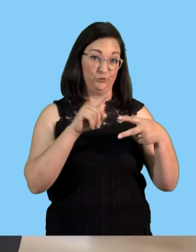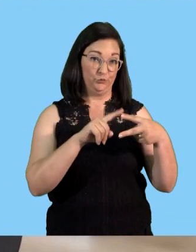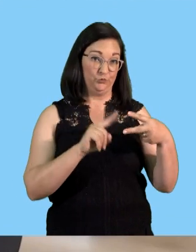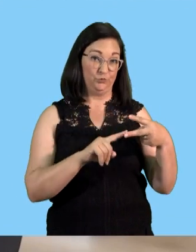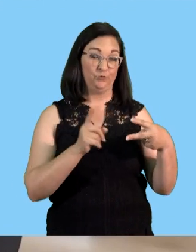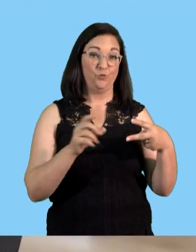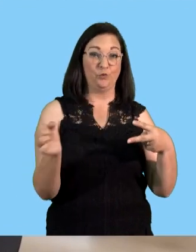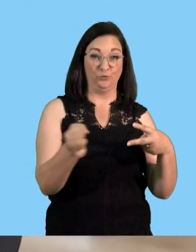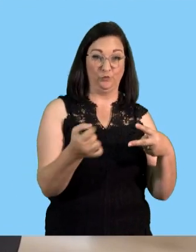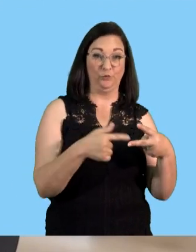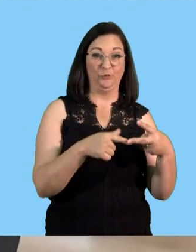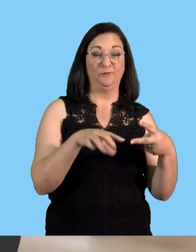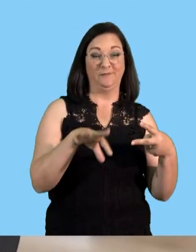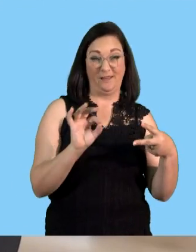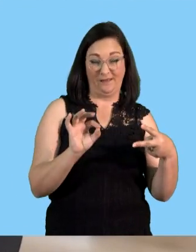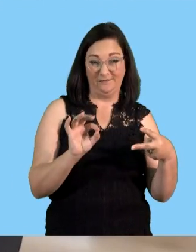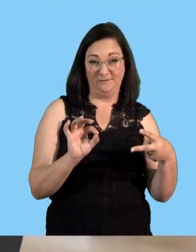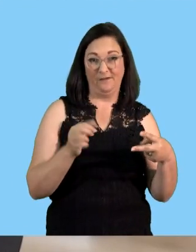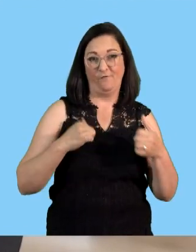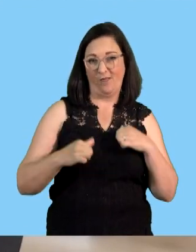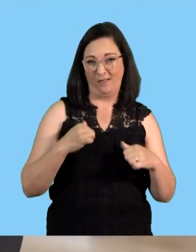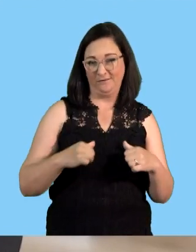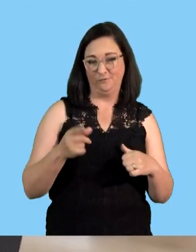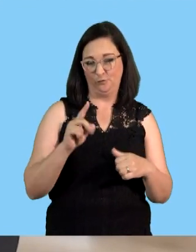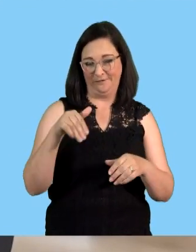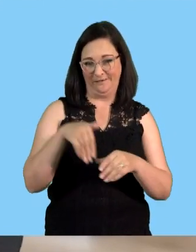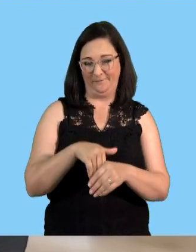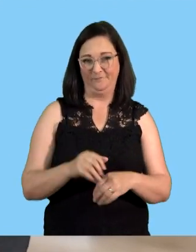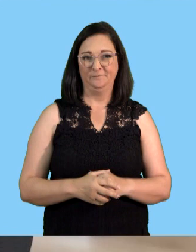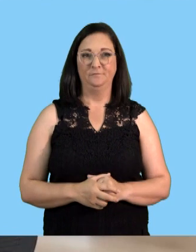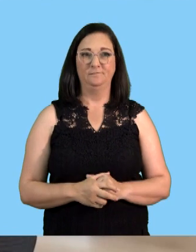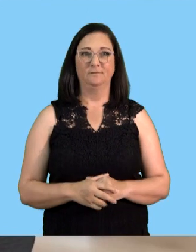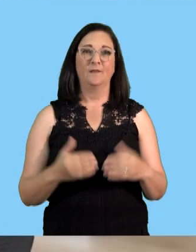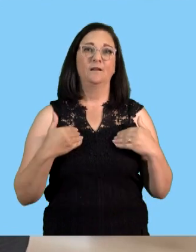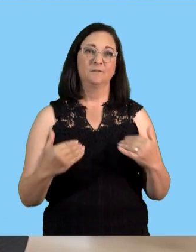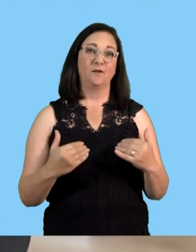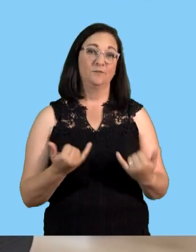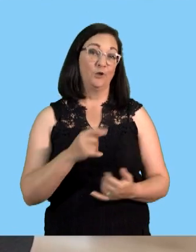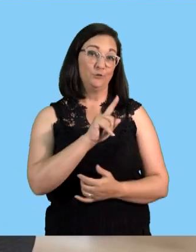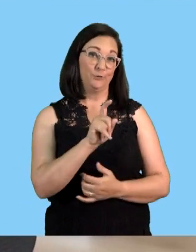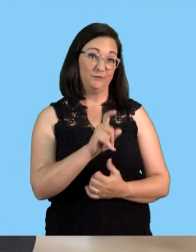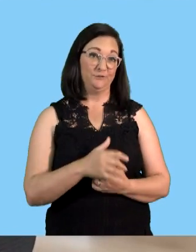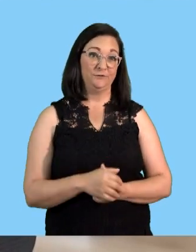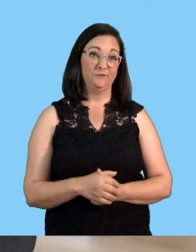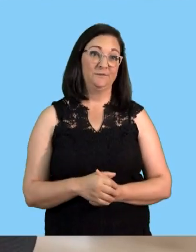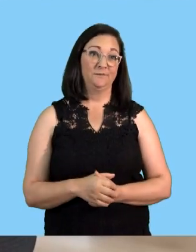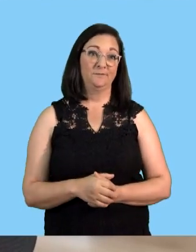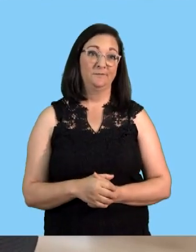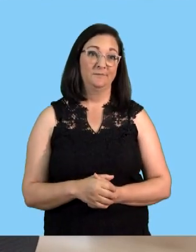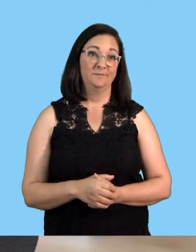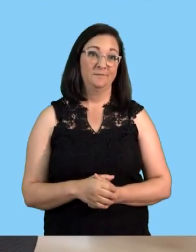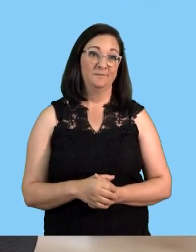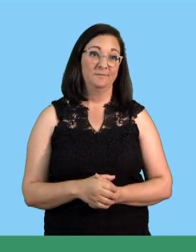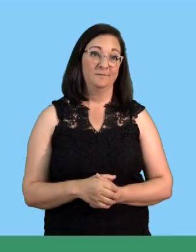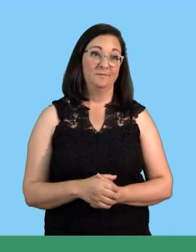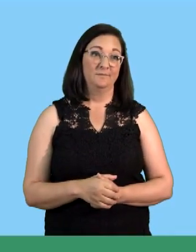recruitment and selection as the activities of the human resources. Right, let's start with our questions. Question 1